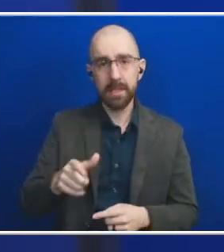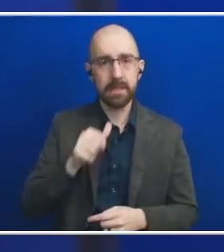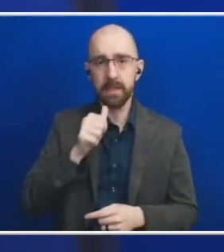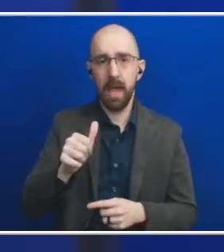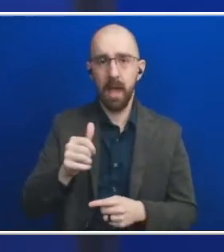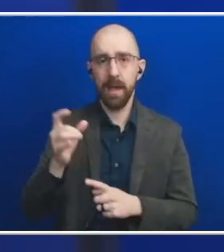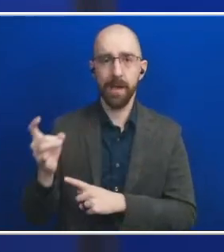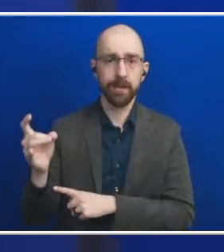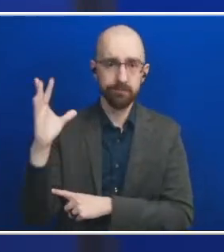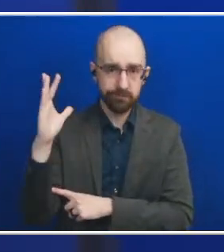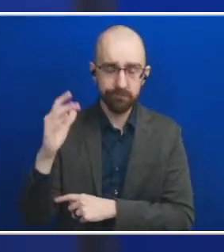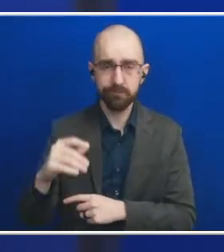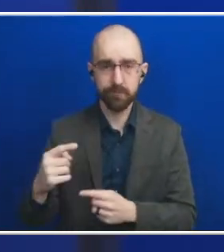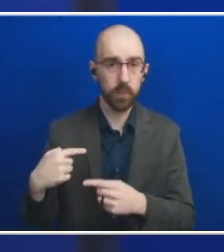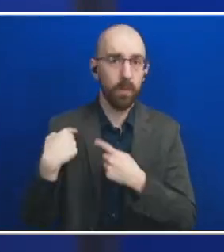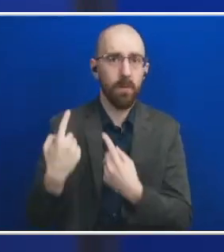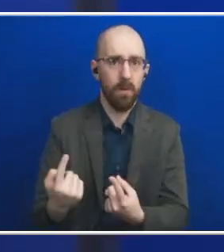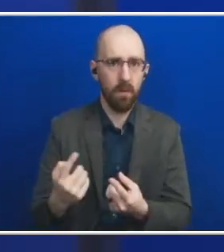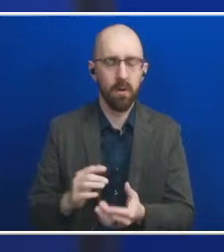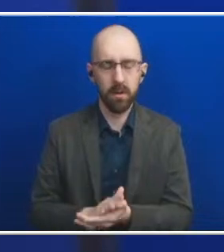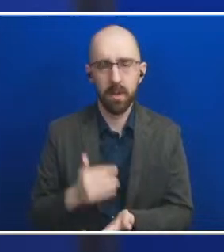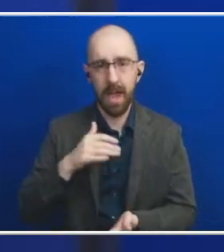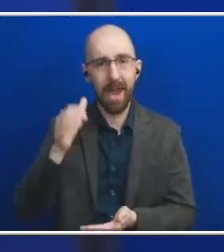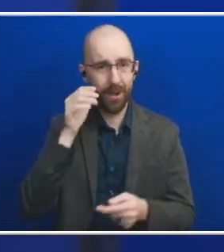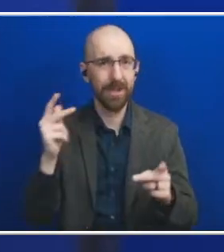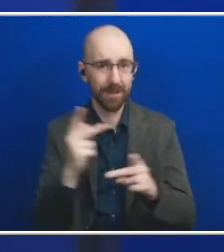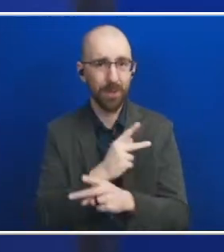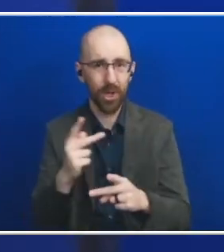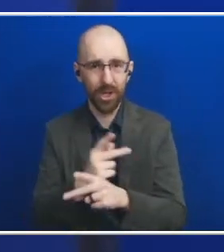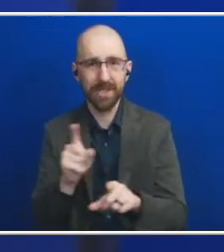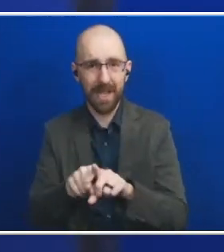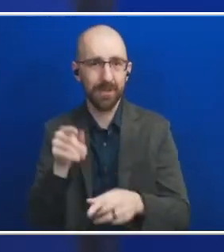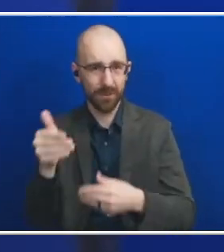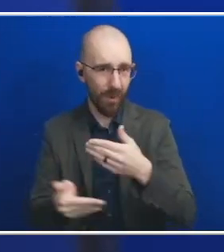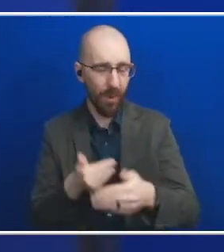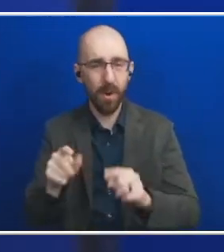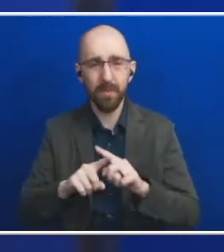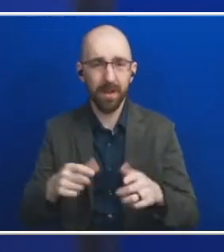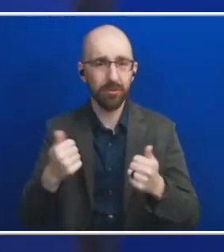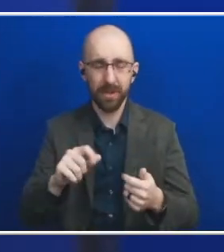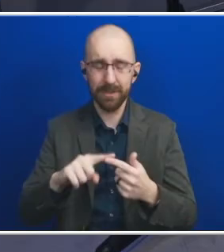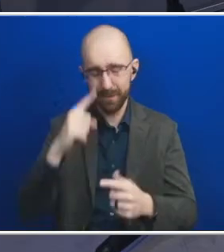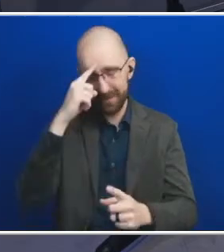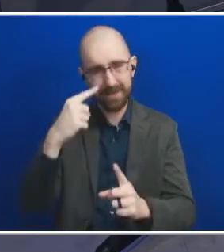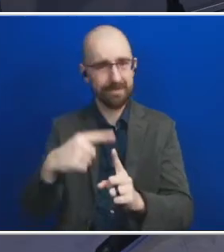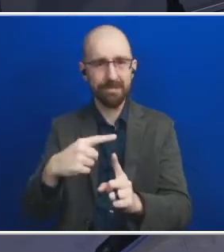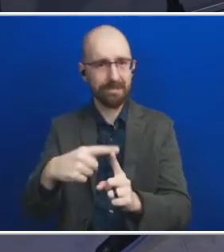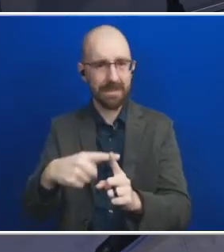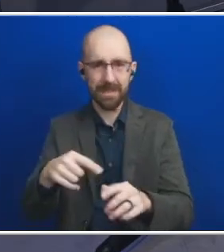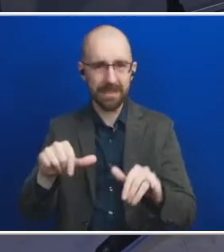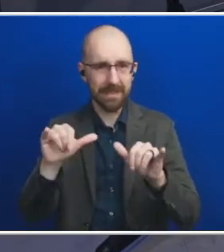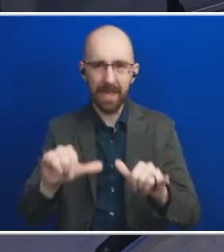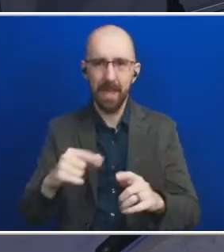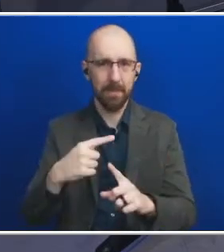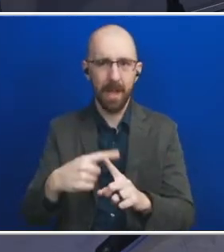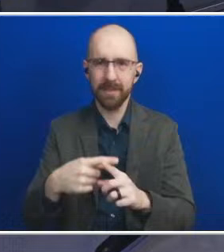yet. I hear it gets worse and worse as you go, but just trying to stay optimistic and stay positive through it. Dr. Ashcraft, I rarely hear people say I'm really